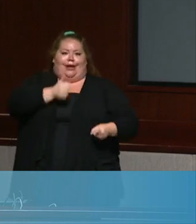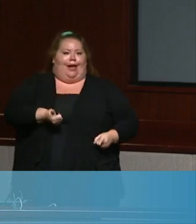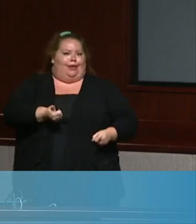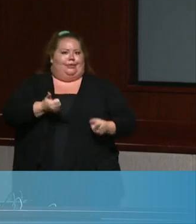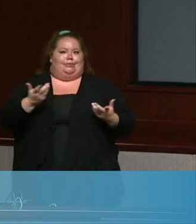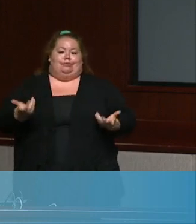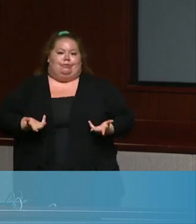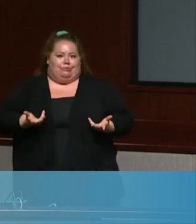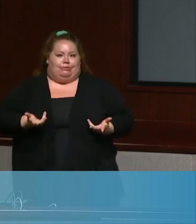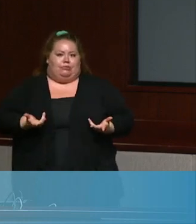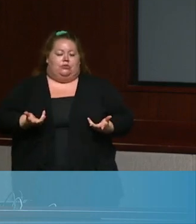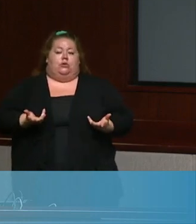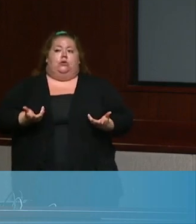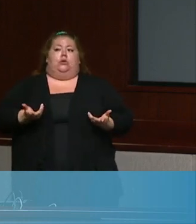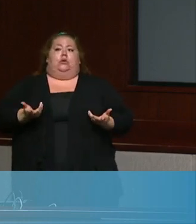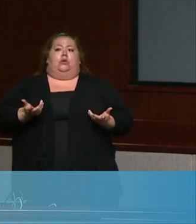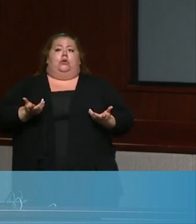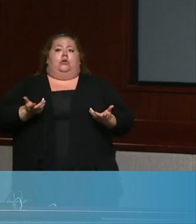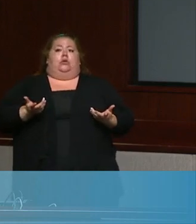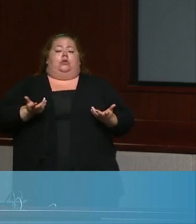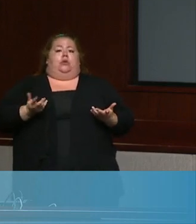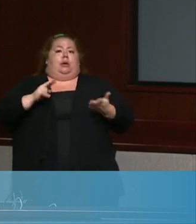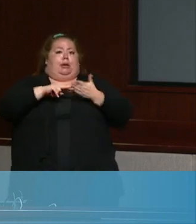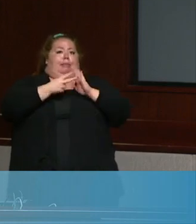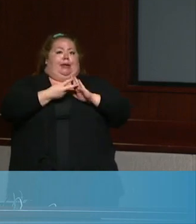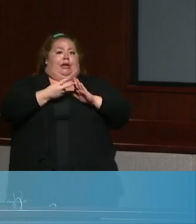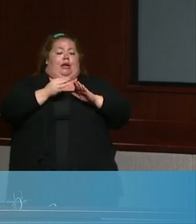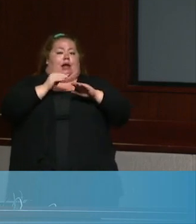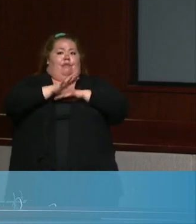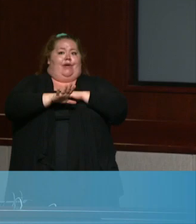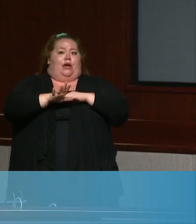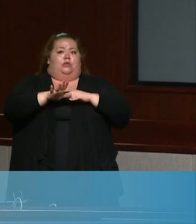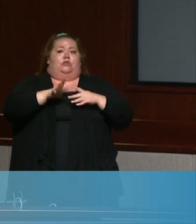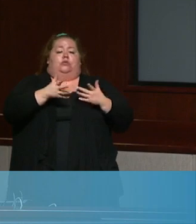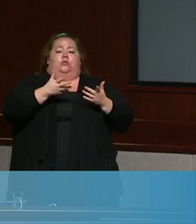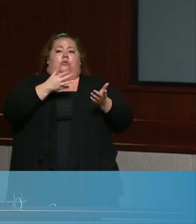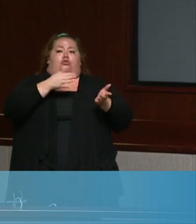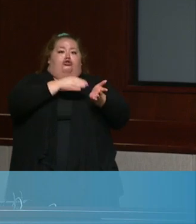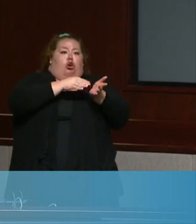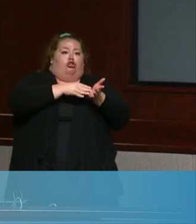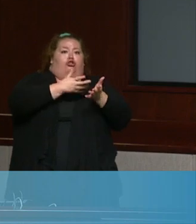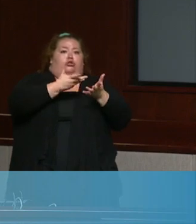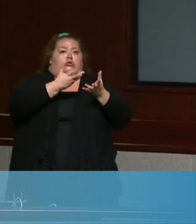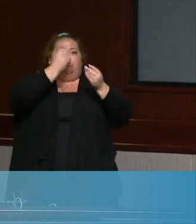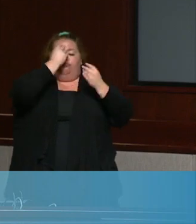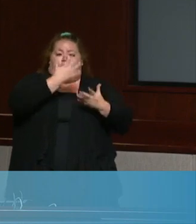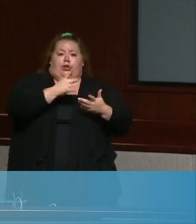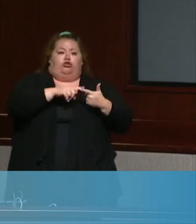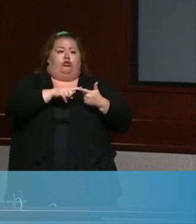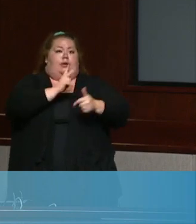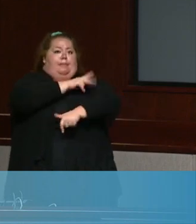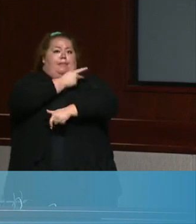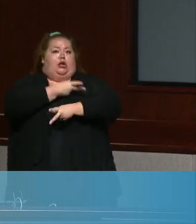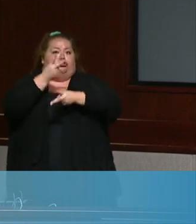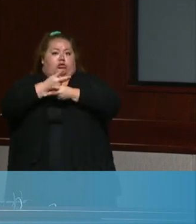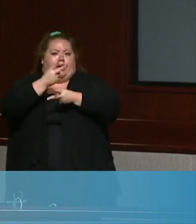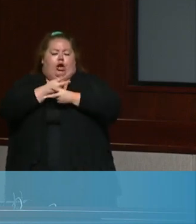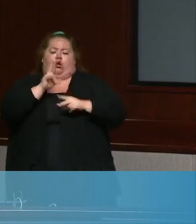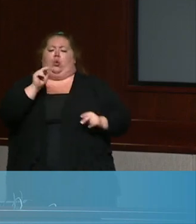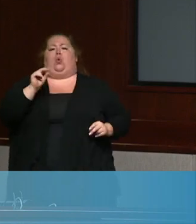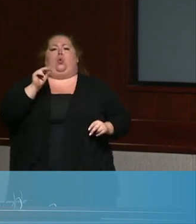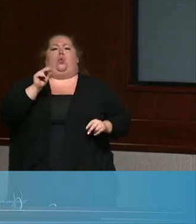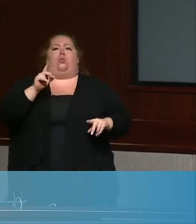not affect the reporting that's going back to healthcare providers, and it is not affecting patient care, but the disruption is happening